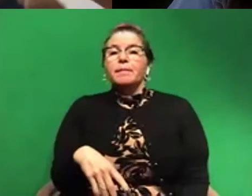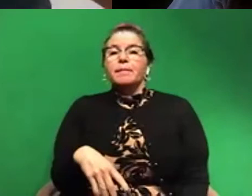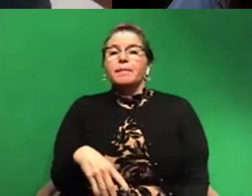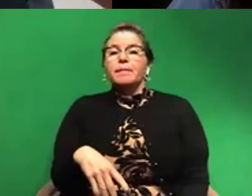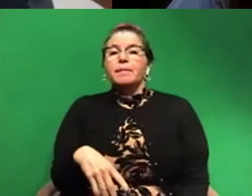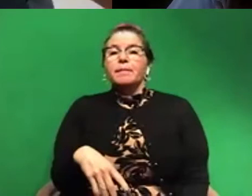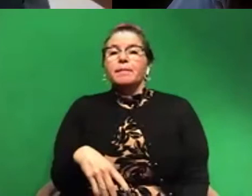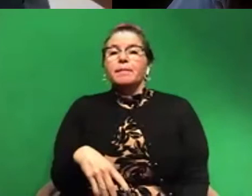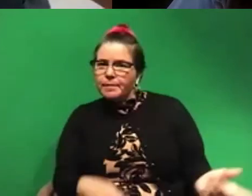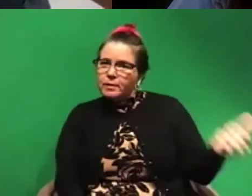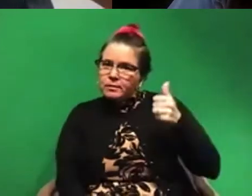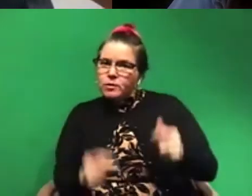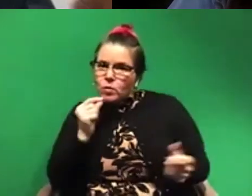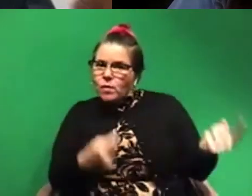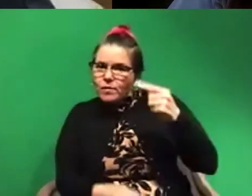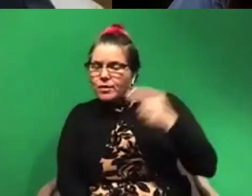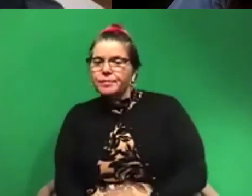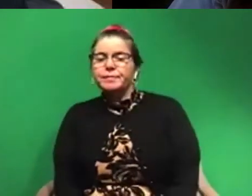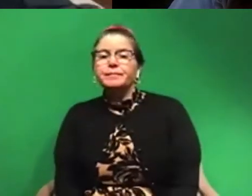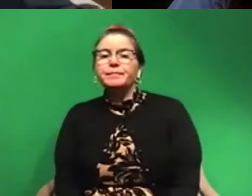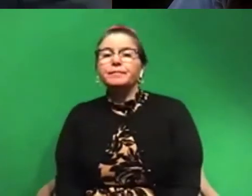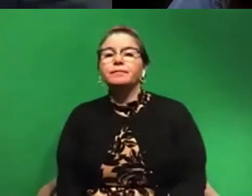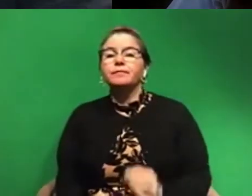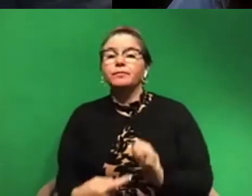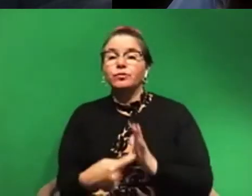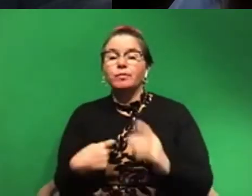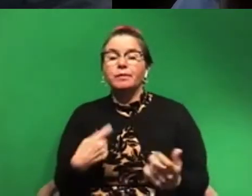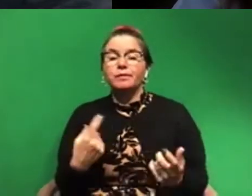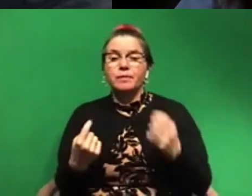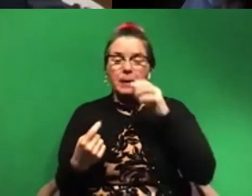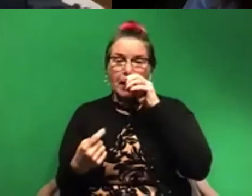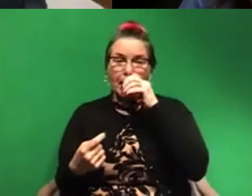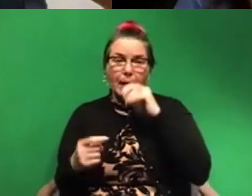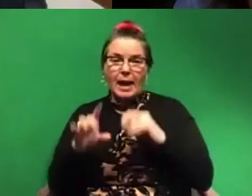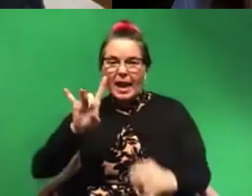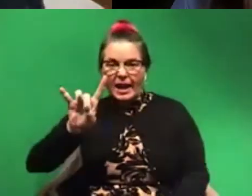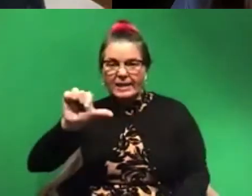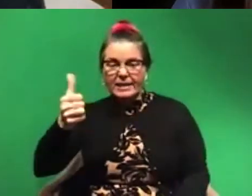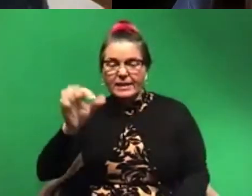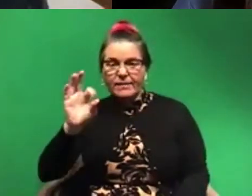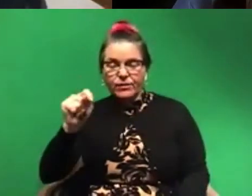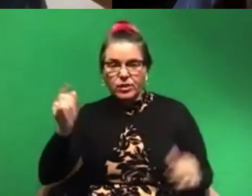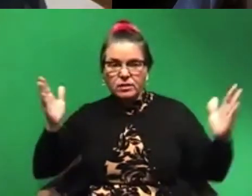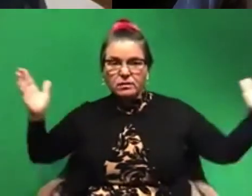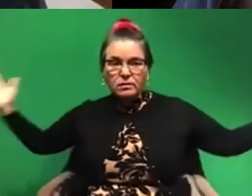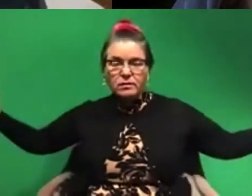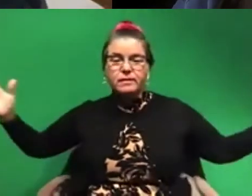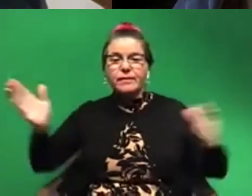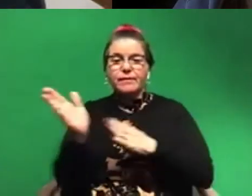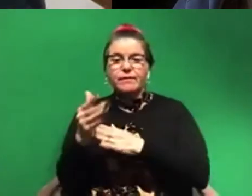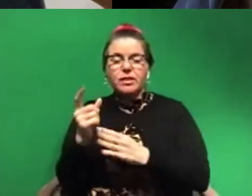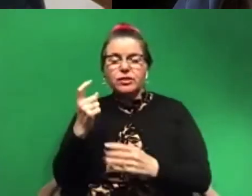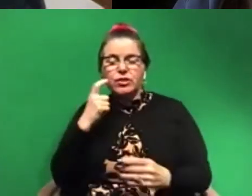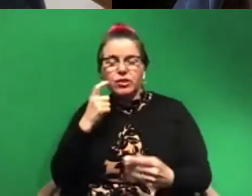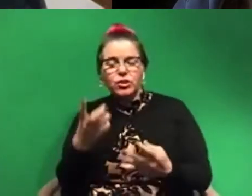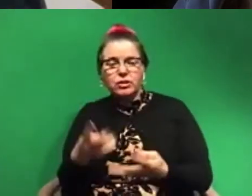cool. Um, and they showed me this about eight or 10 foot long fish that had just come up in their net that